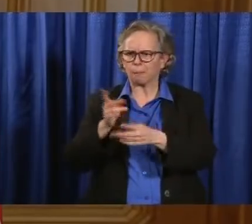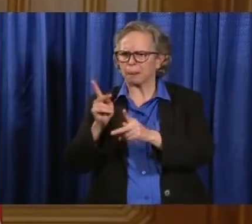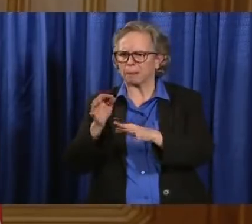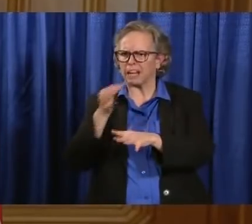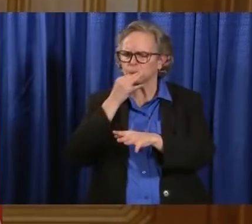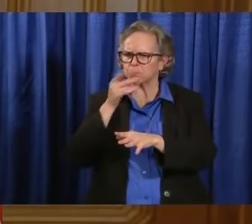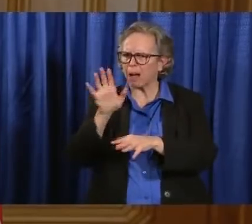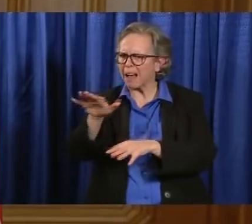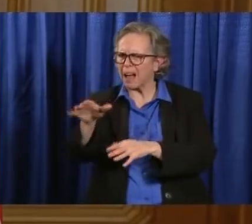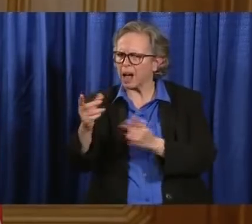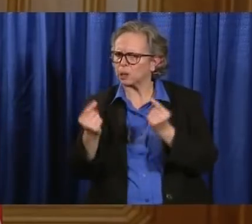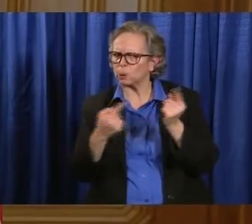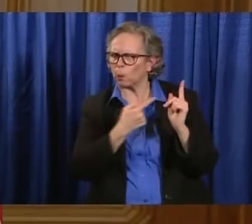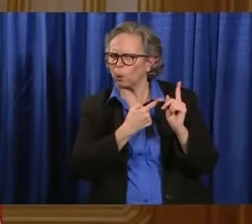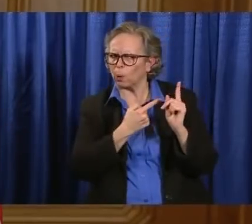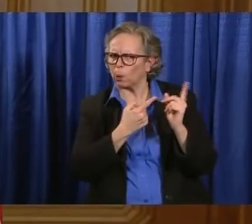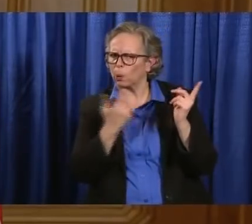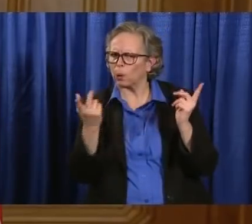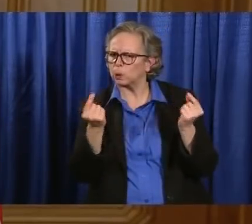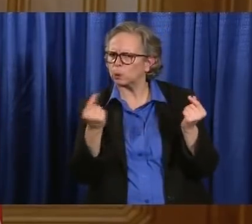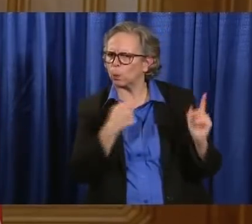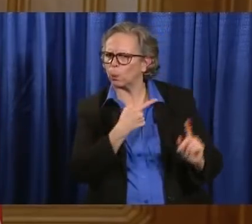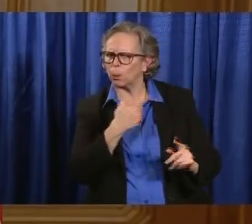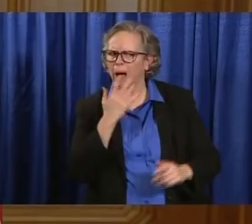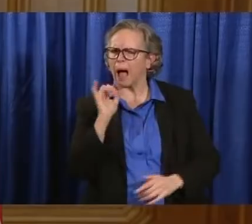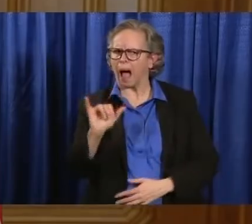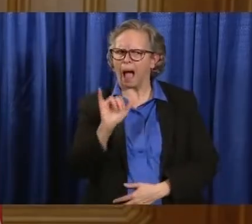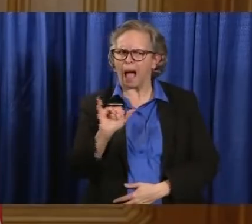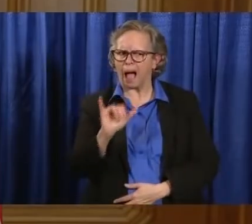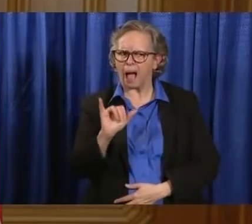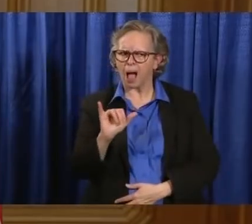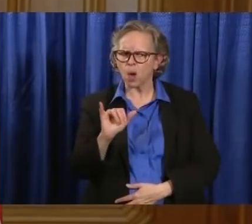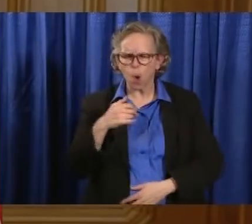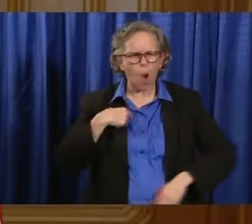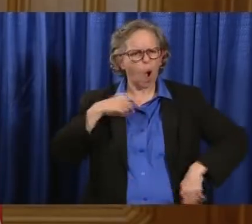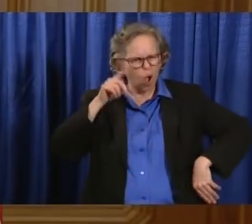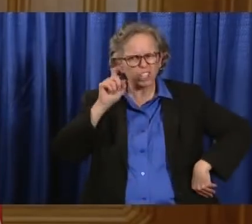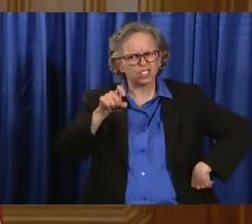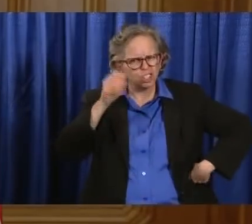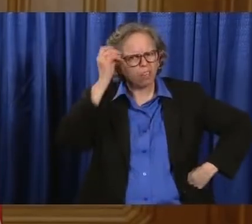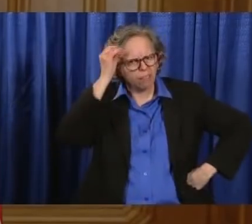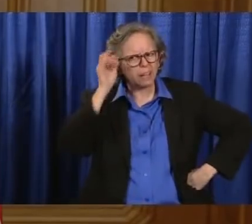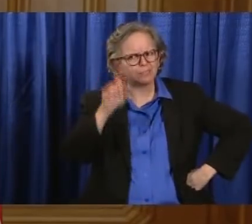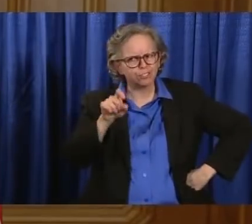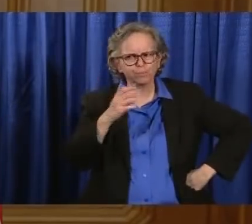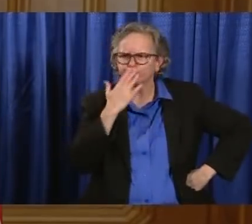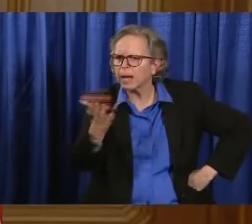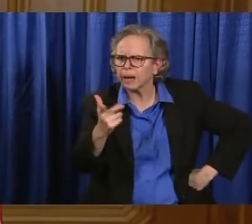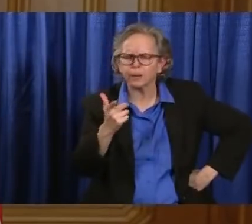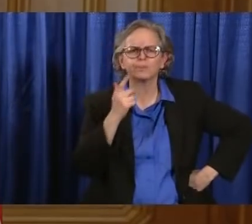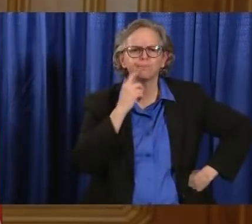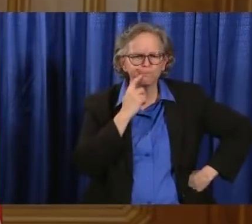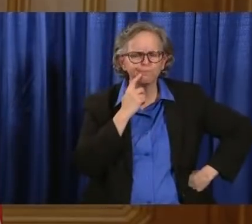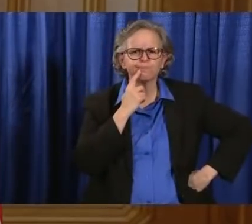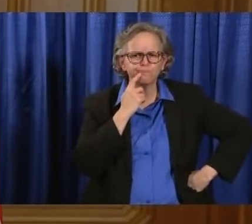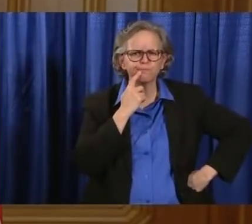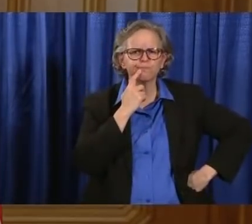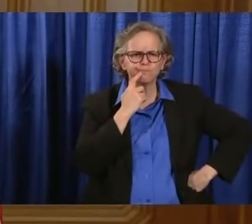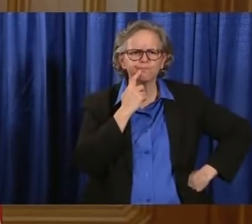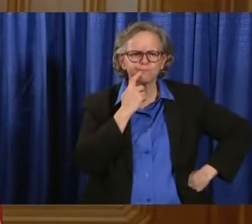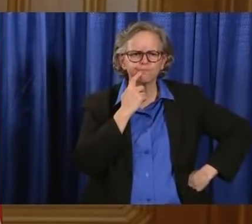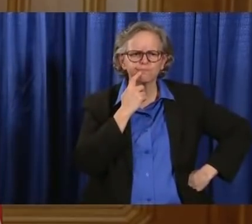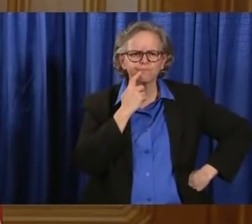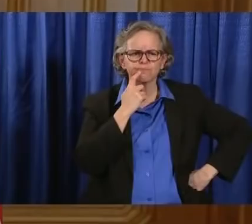in regard to that. But that certainly is a consideration. I think it is a reason